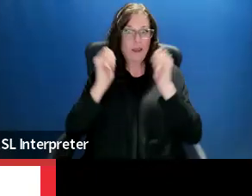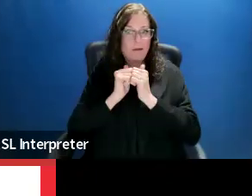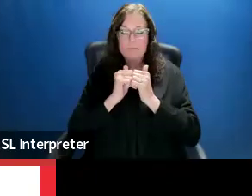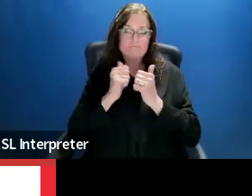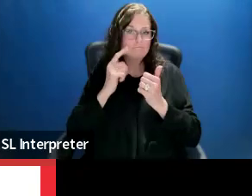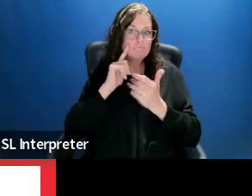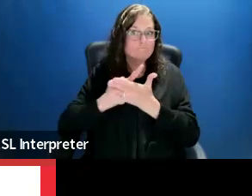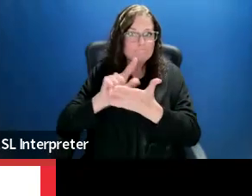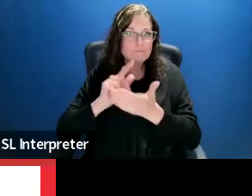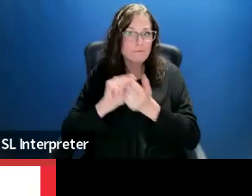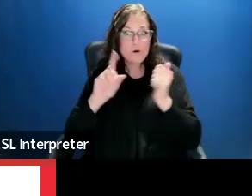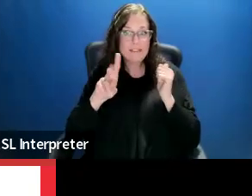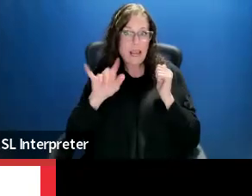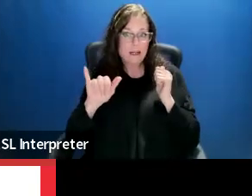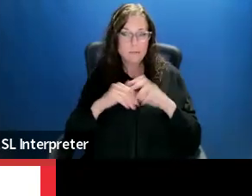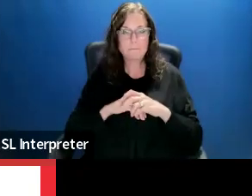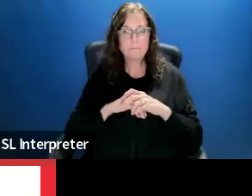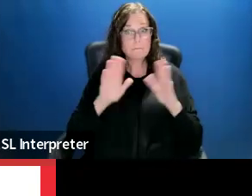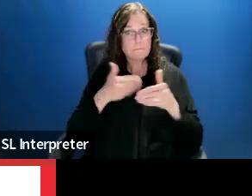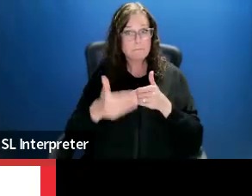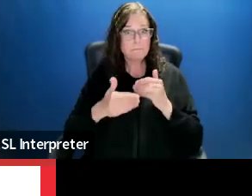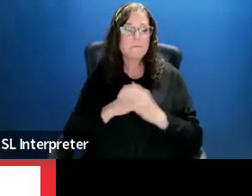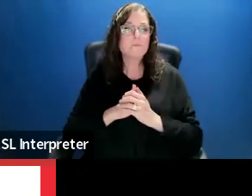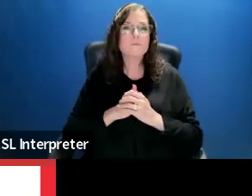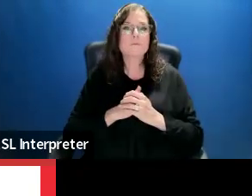Danny. Next slide, please.